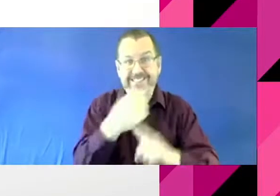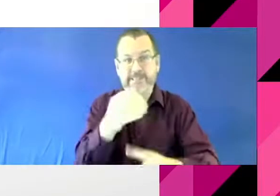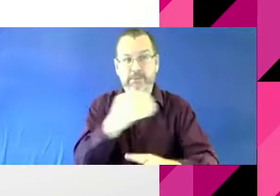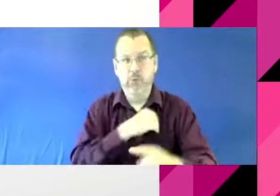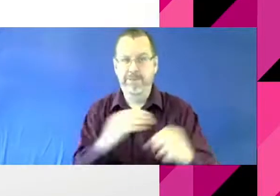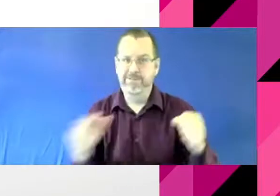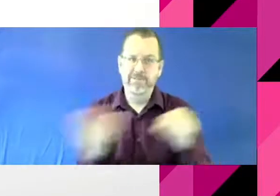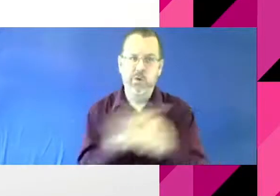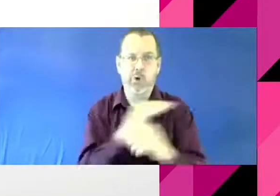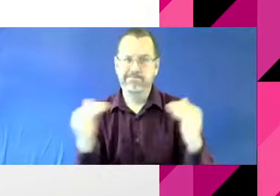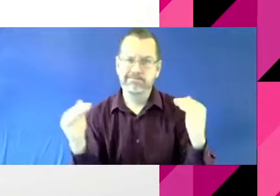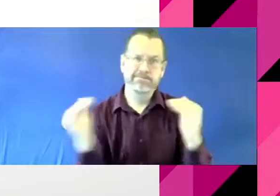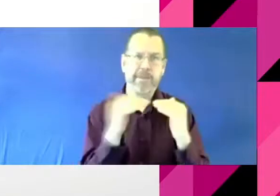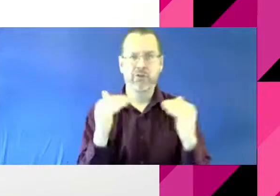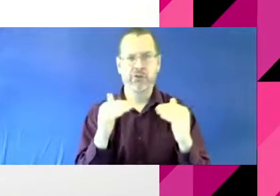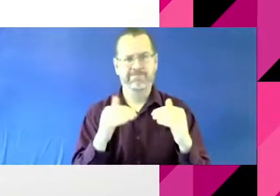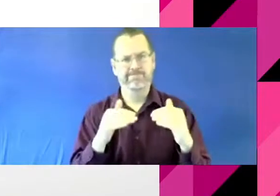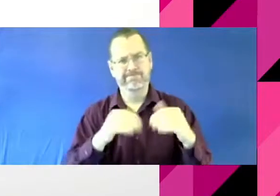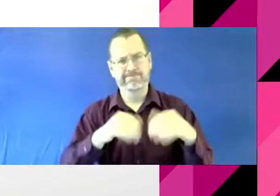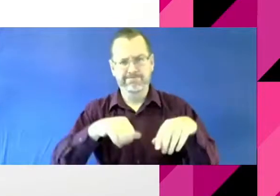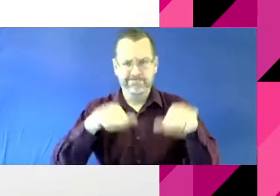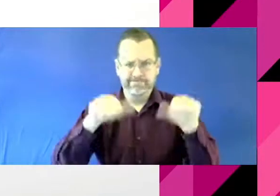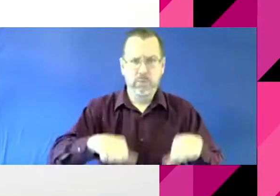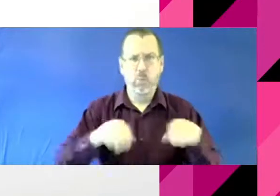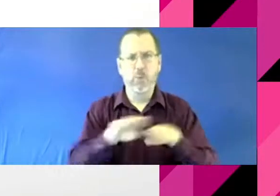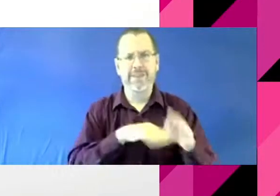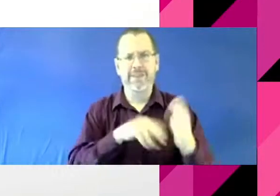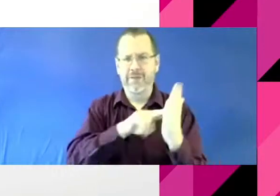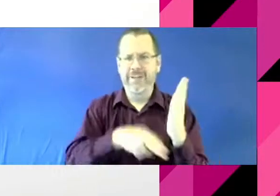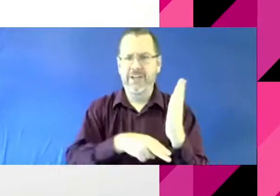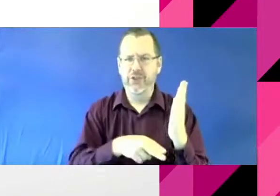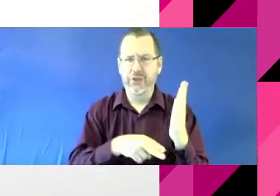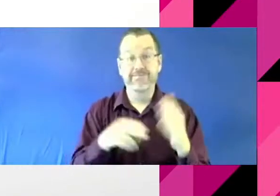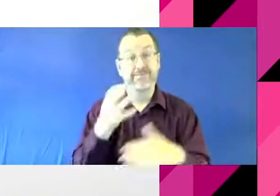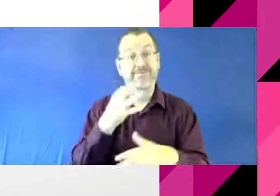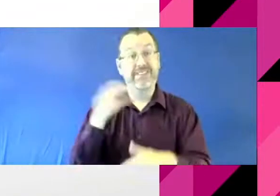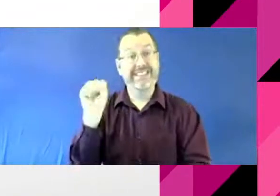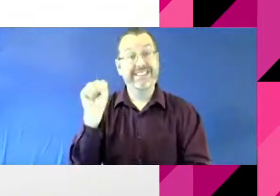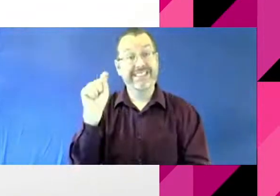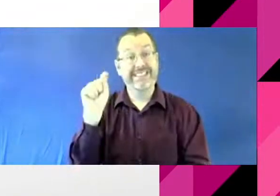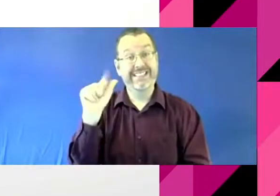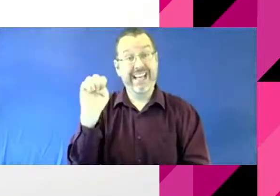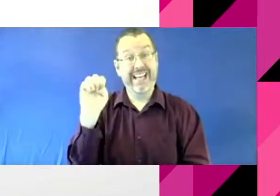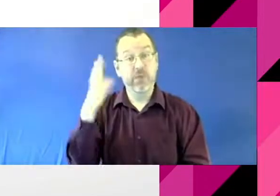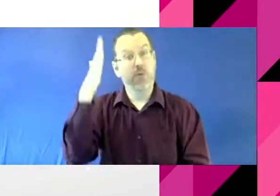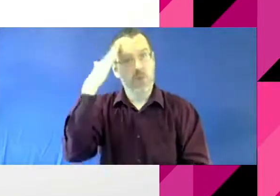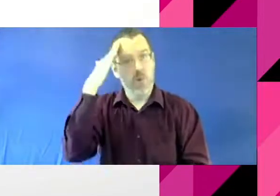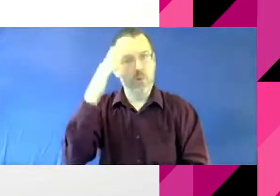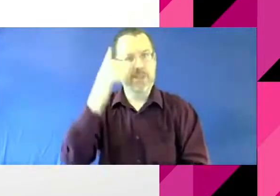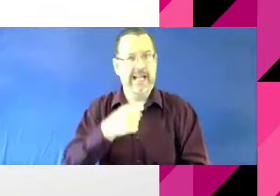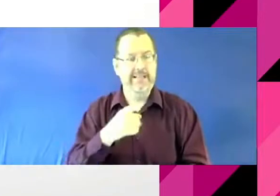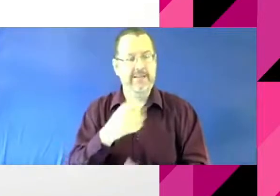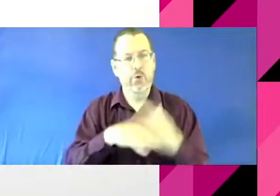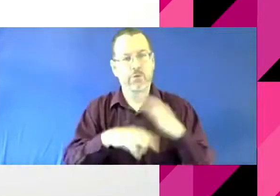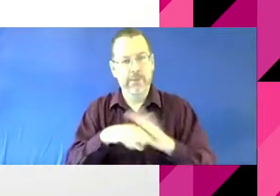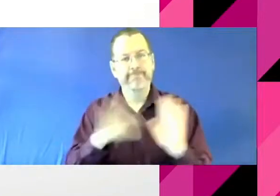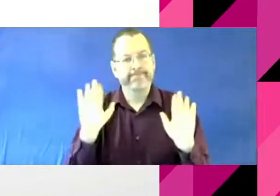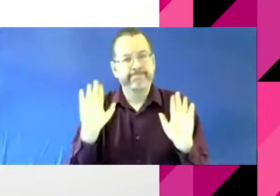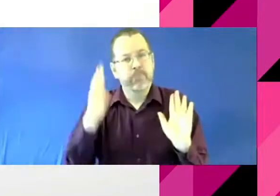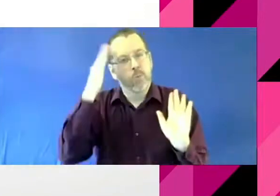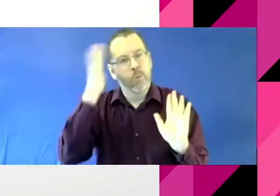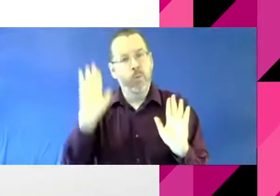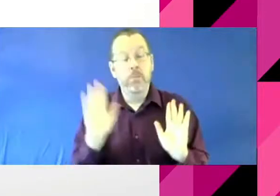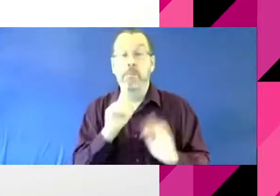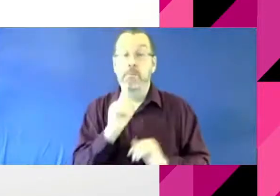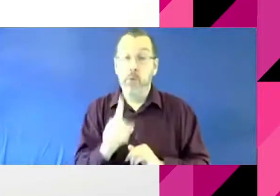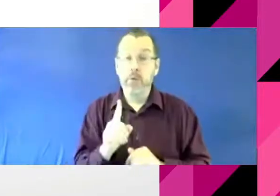with the convention. The state knows and accepts that. But I really genuinely believe there is much